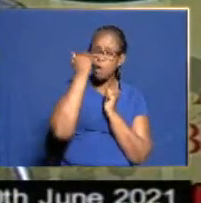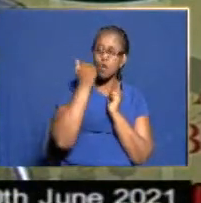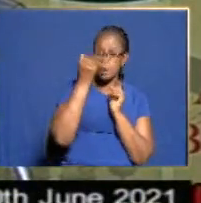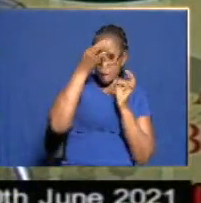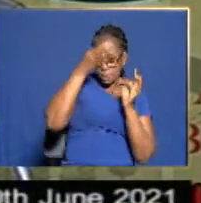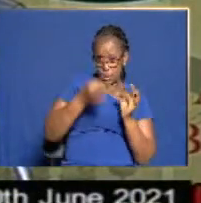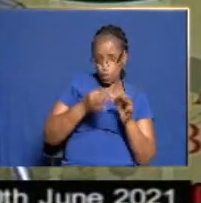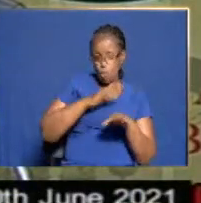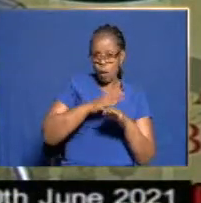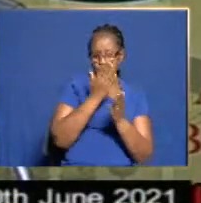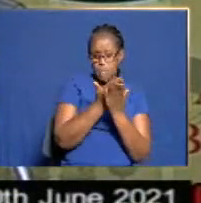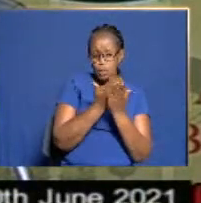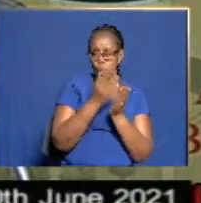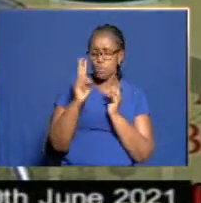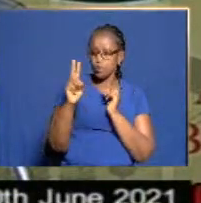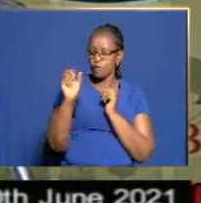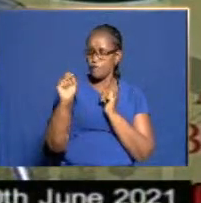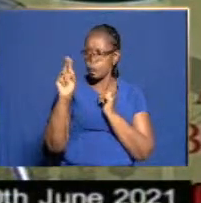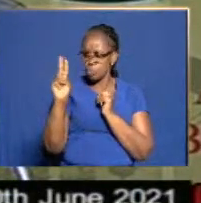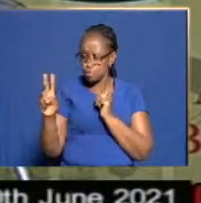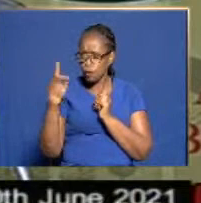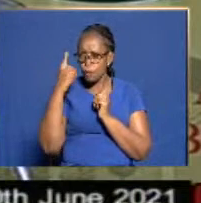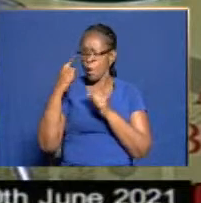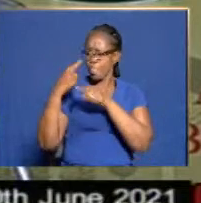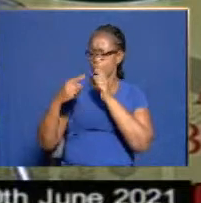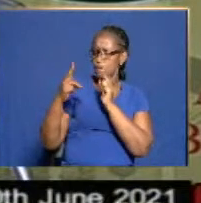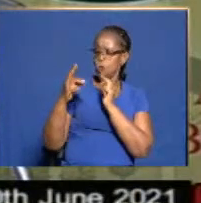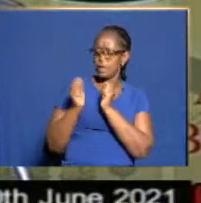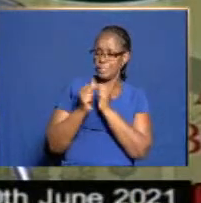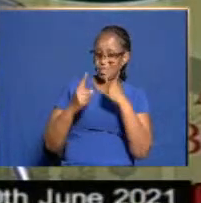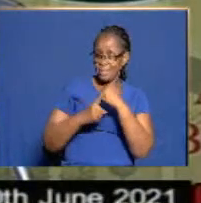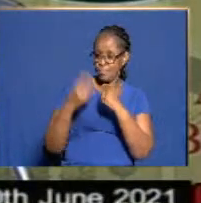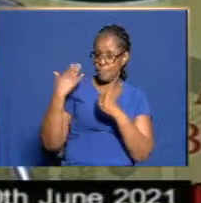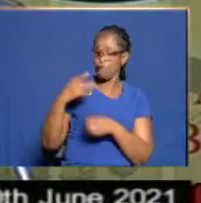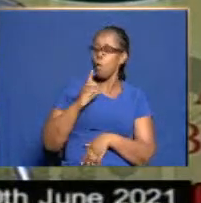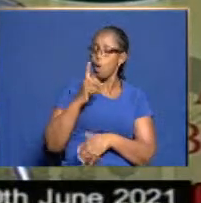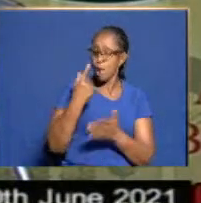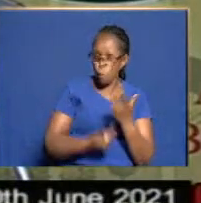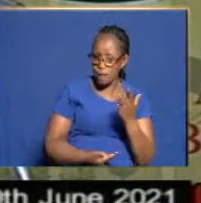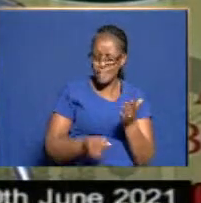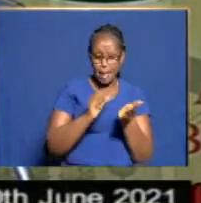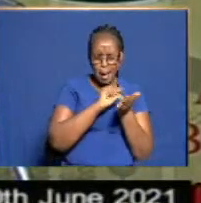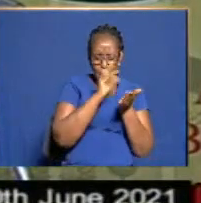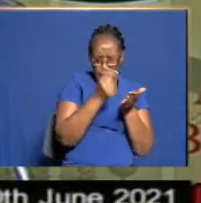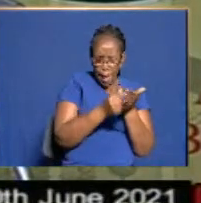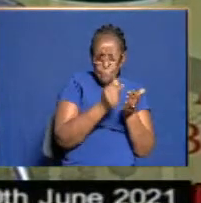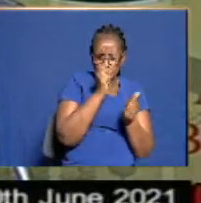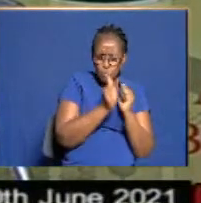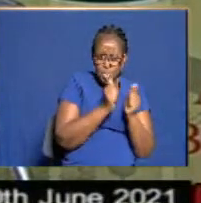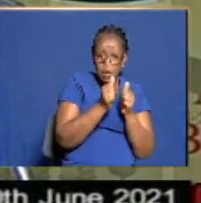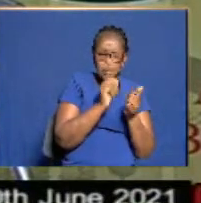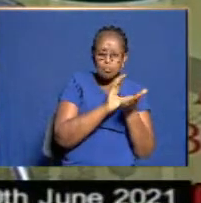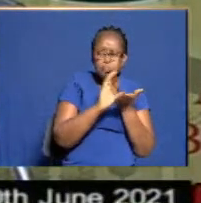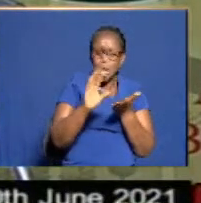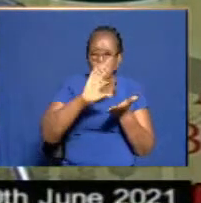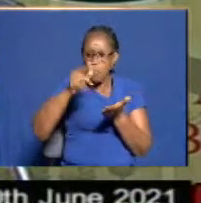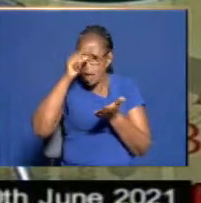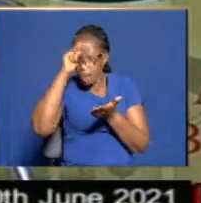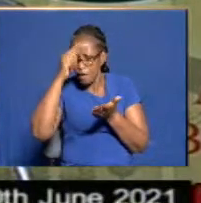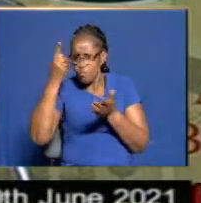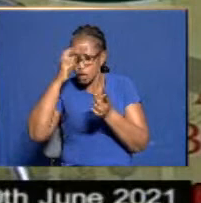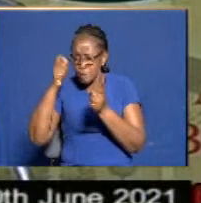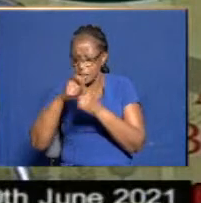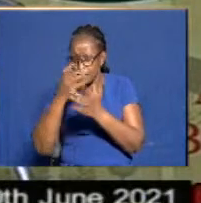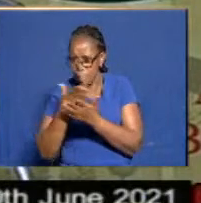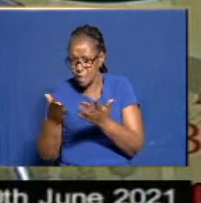number 252 of 2016, directing that conditional and unconditional grants to county government should not be provided for under the